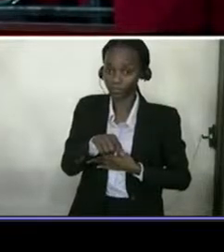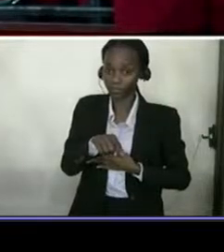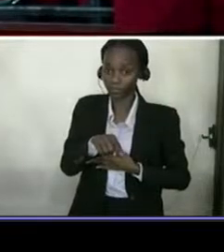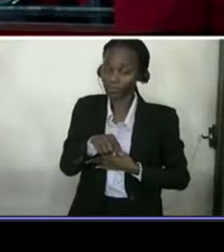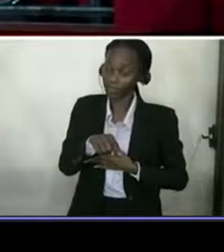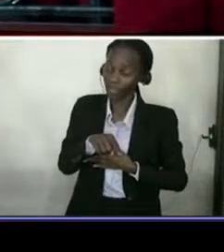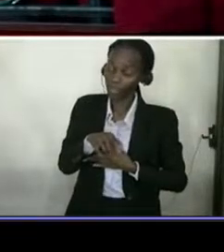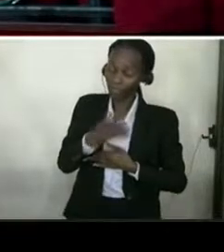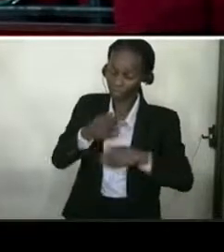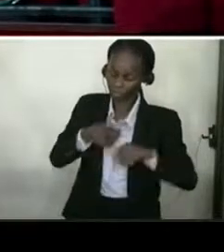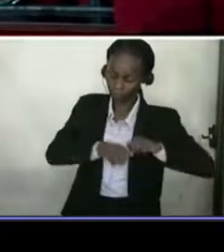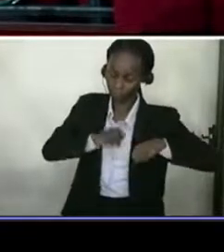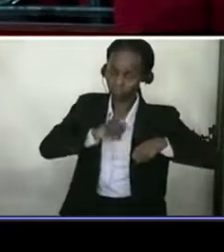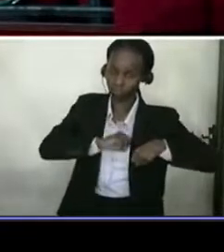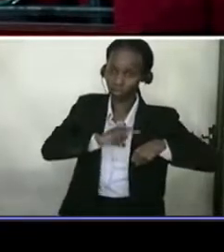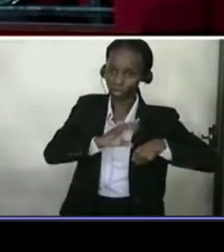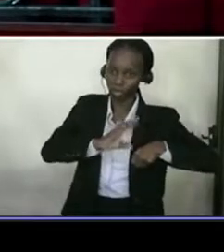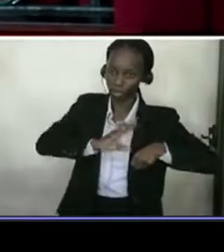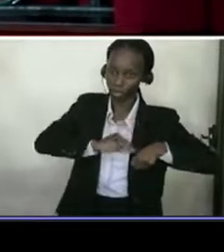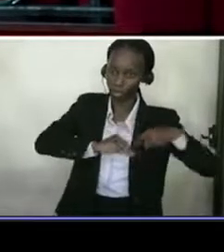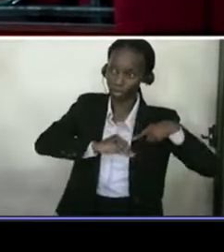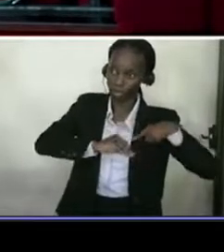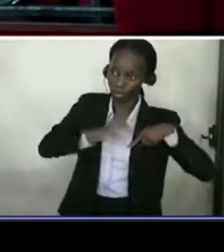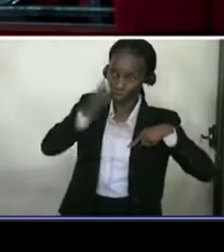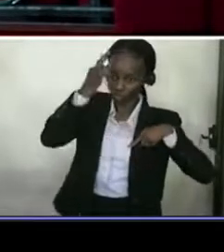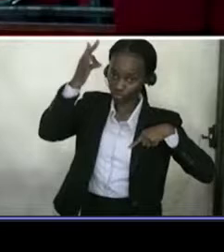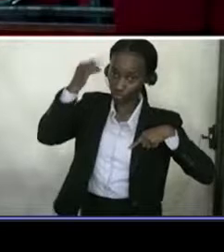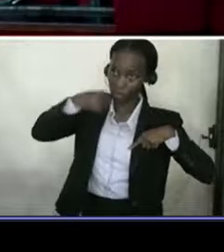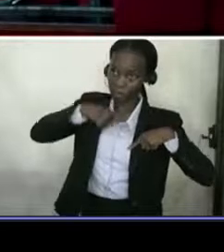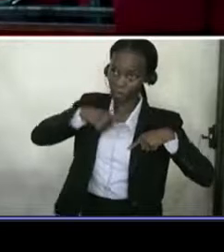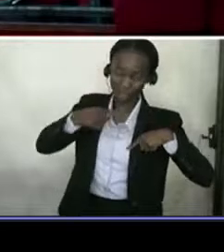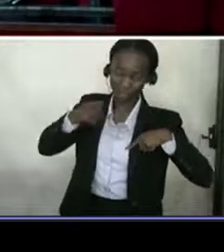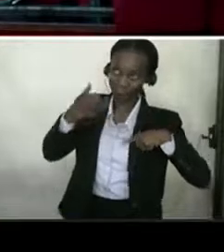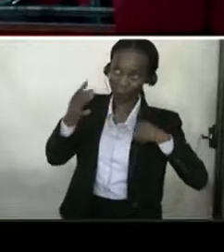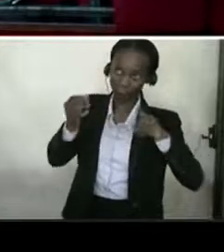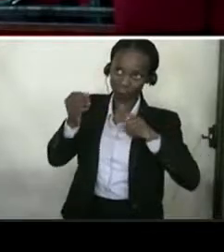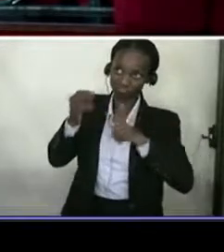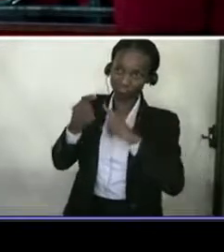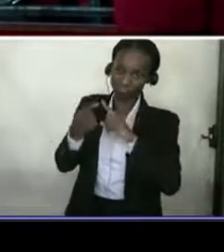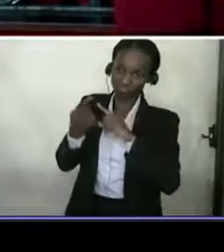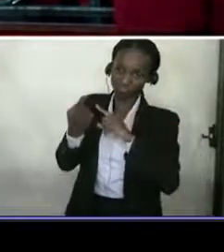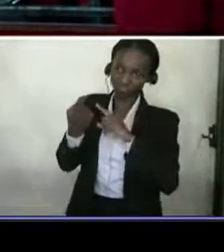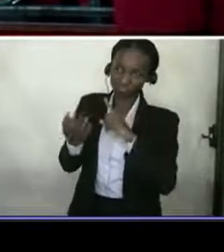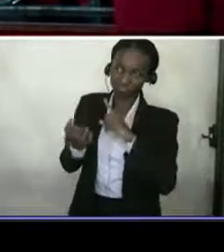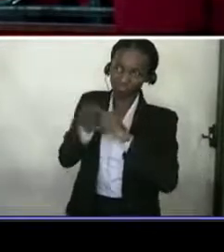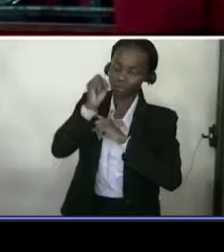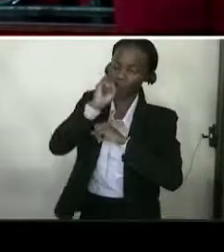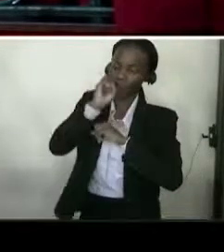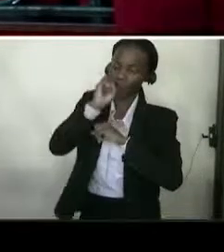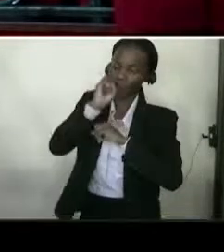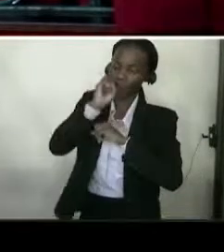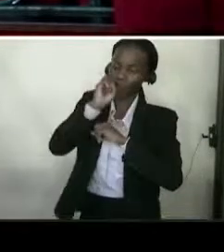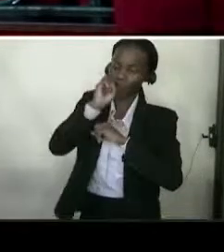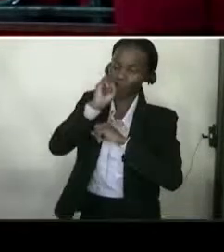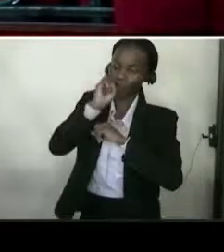been deferred. I've served here for more than 10 years, and every time